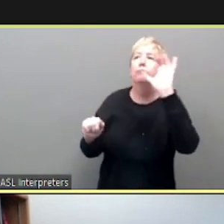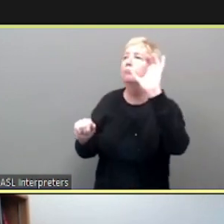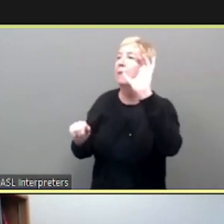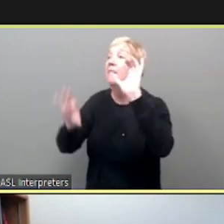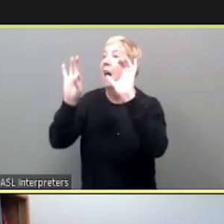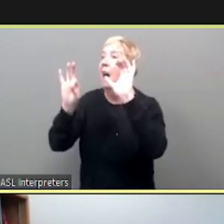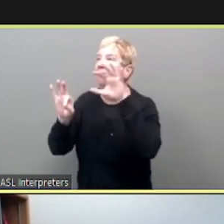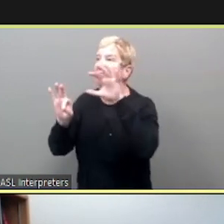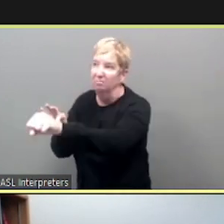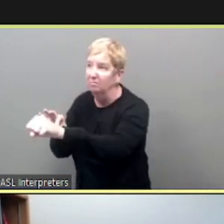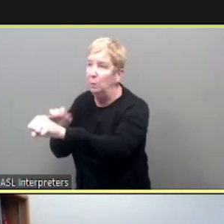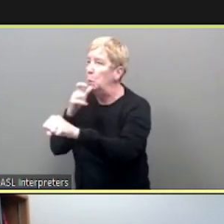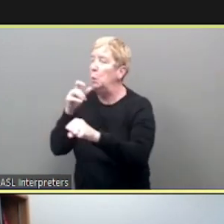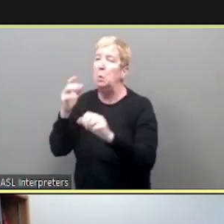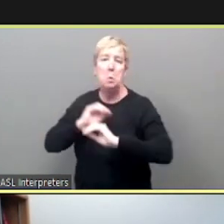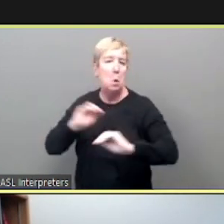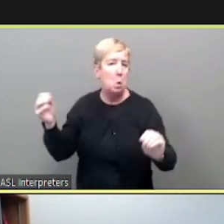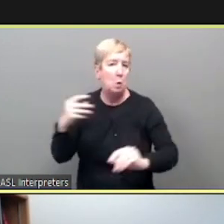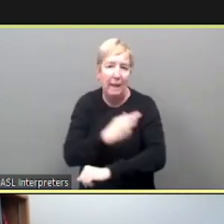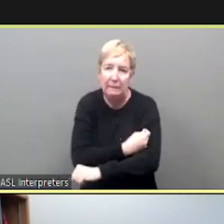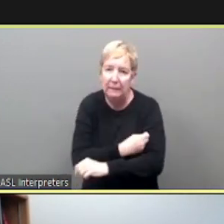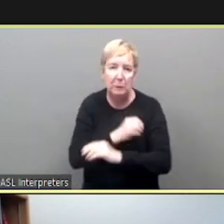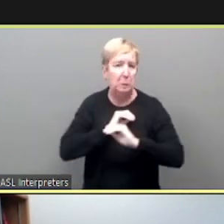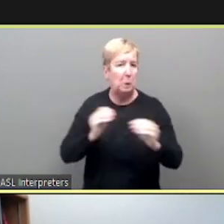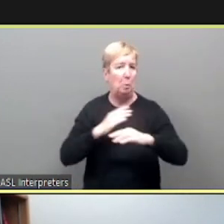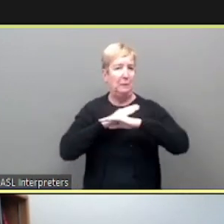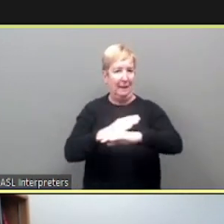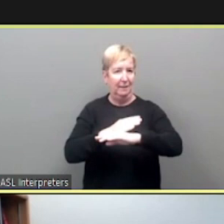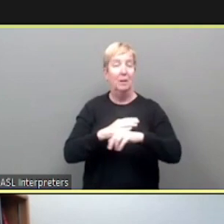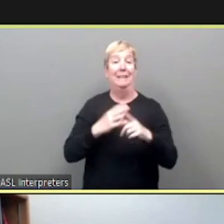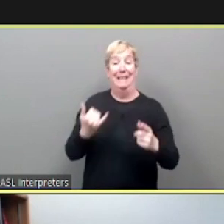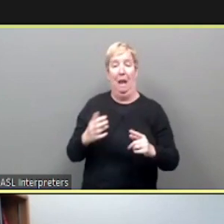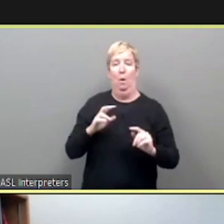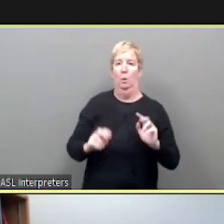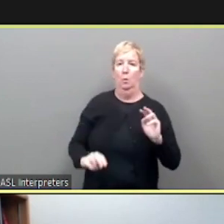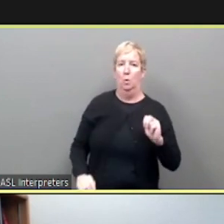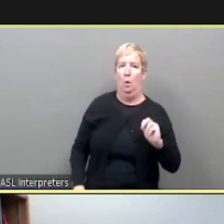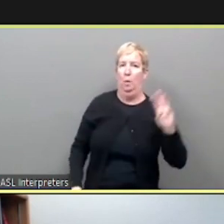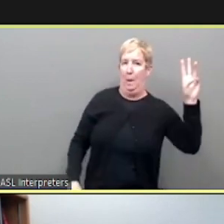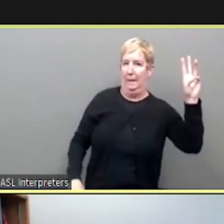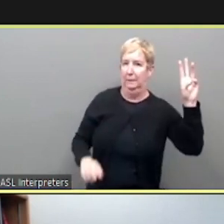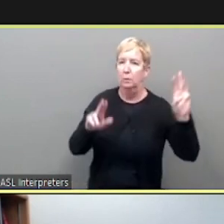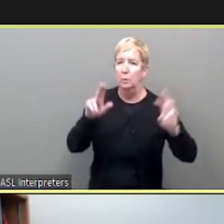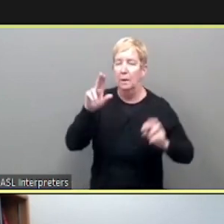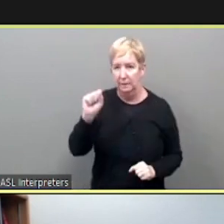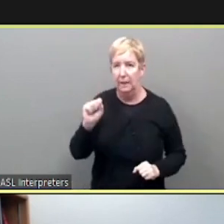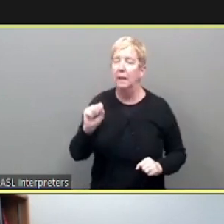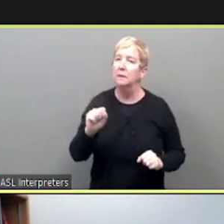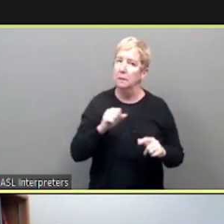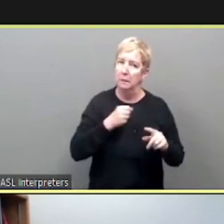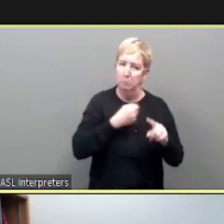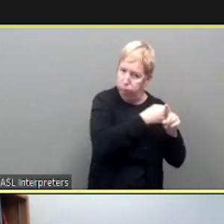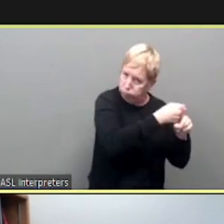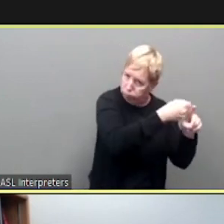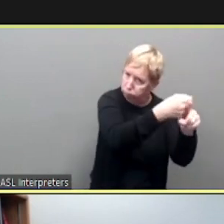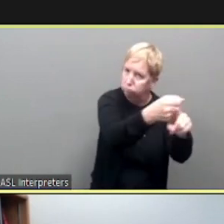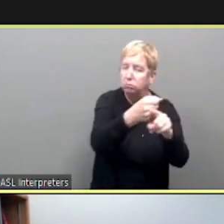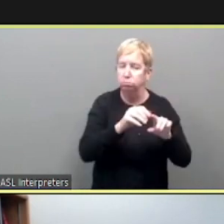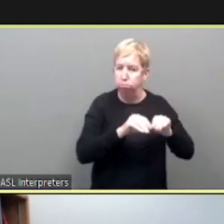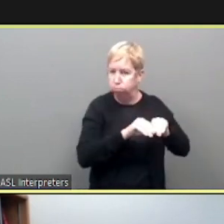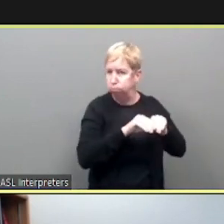individuals. And you see the very dark colors up in the northwestern part of the United States, which is now seeing some of